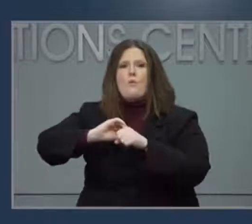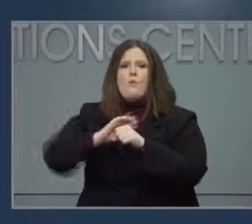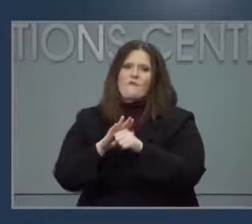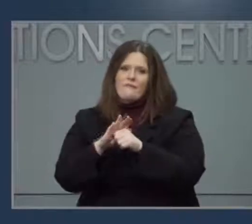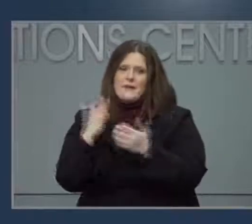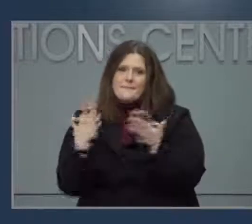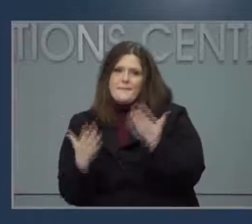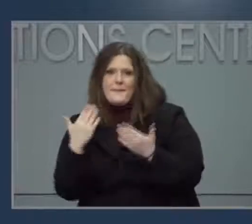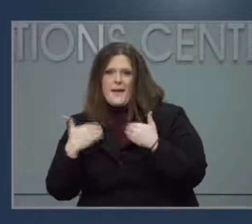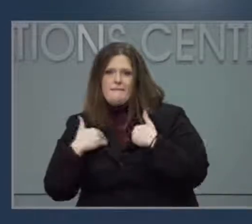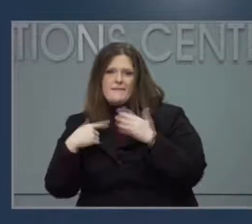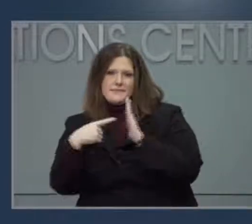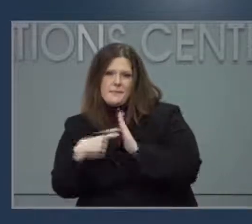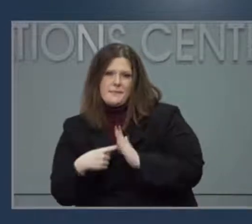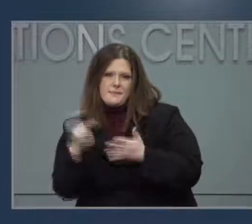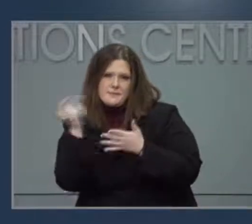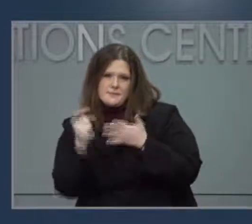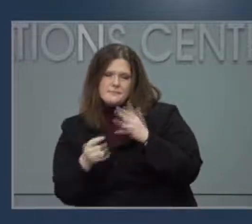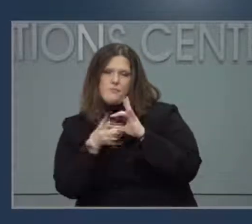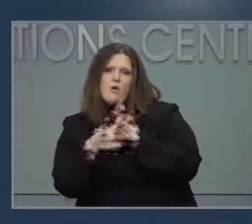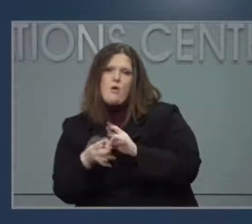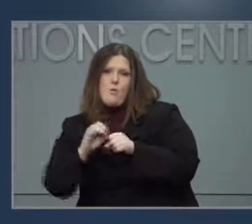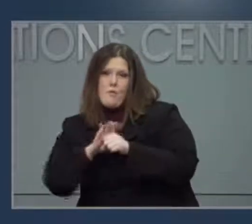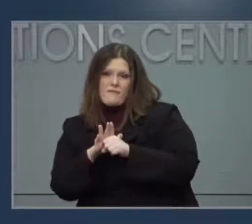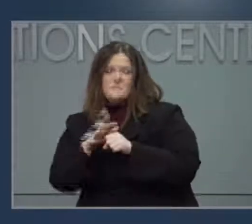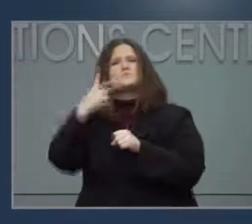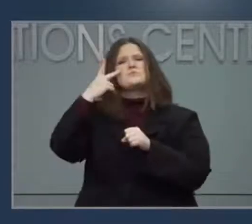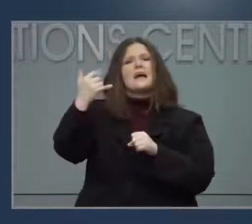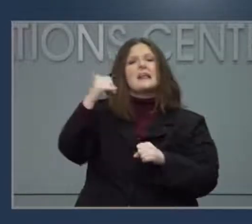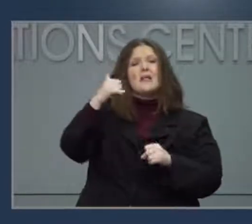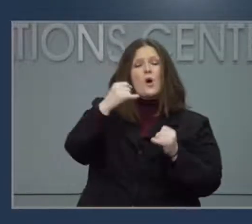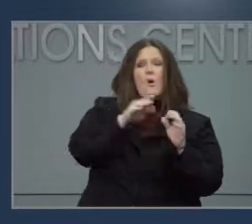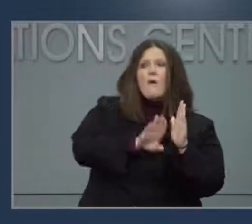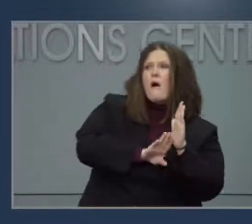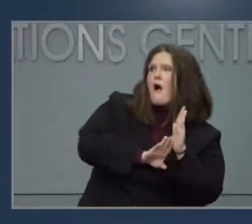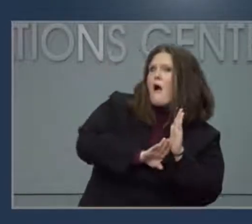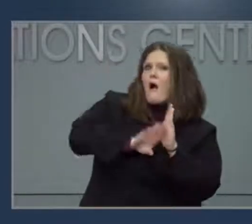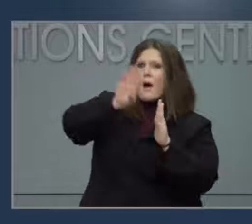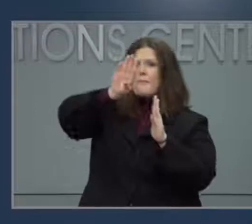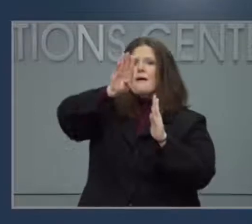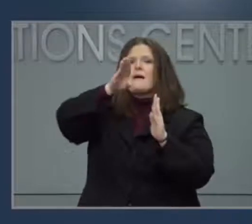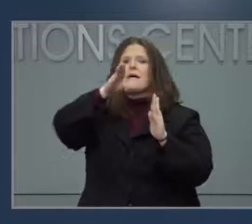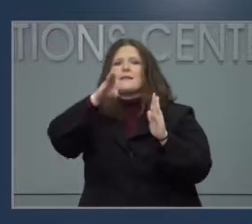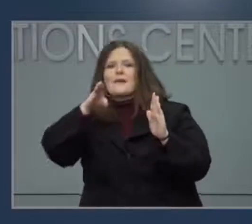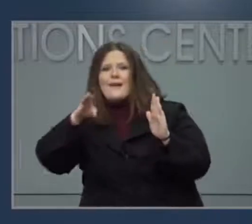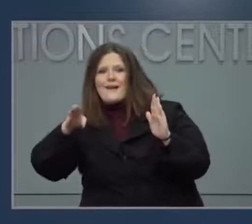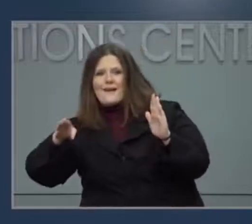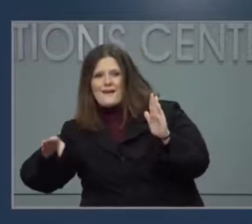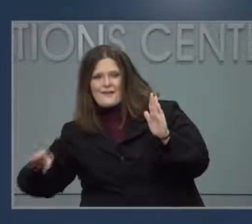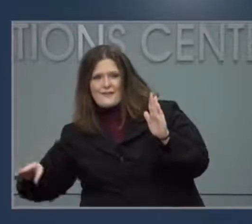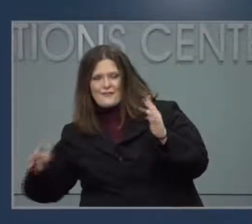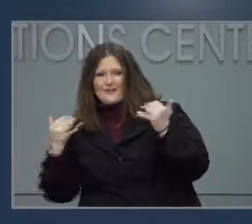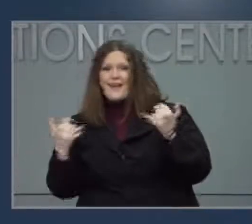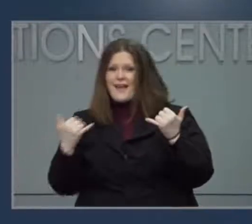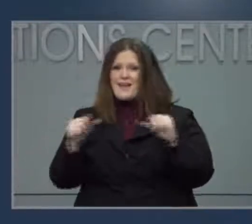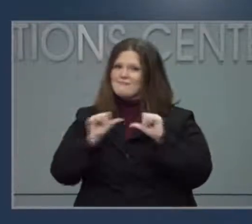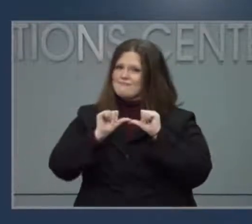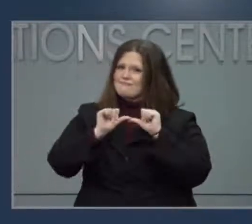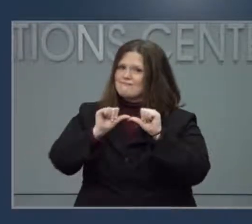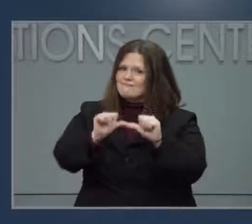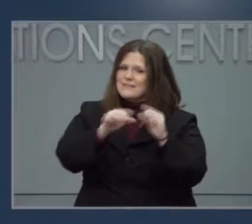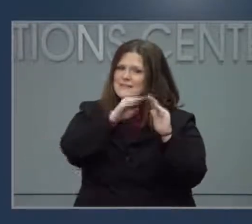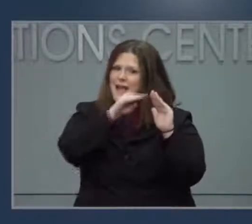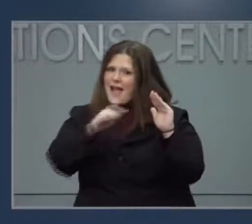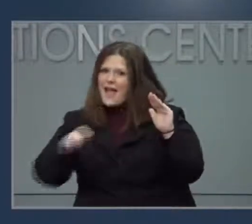earliest detection mechanism, and you can see when looking at that yellow line, it continues to trend downward. Next, we look at